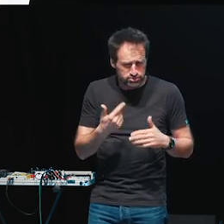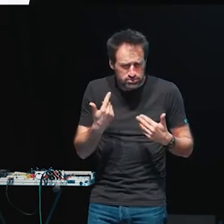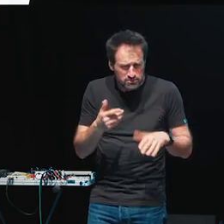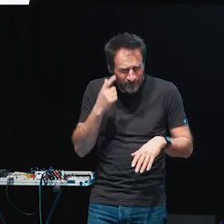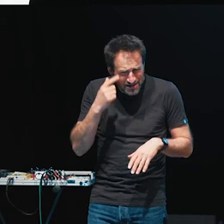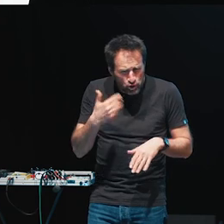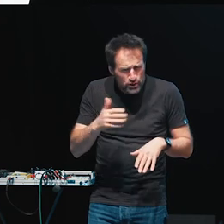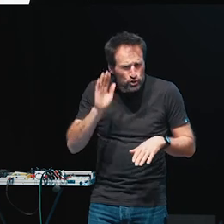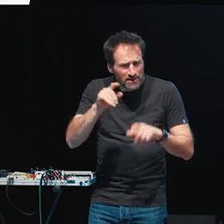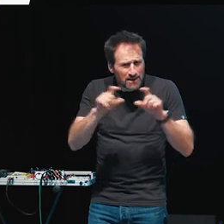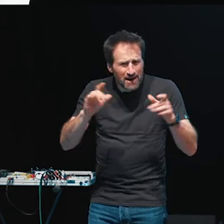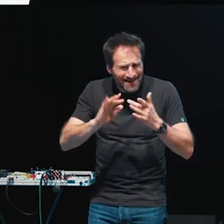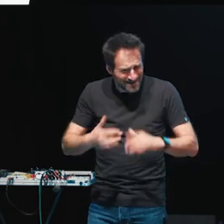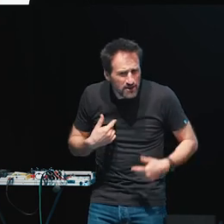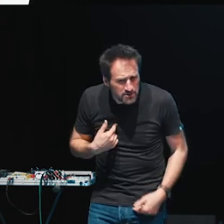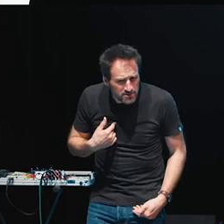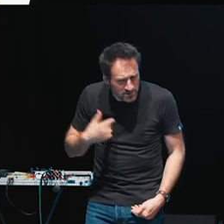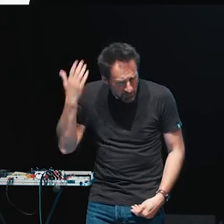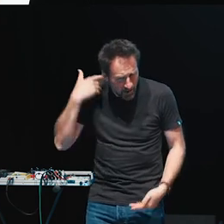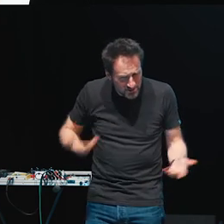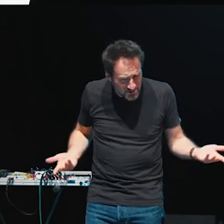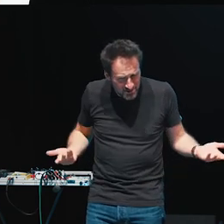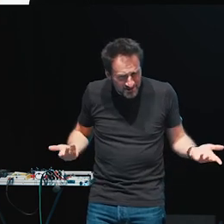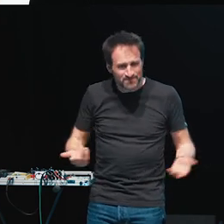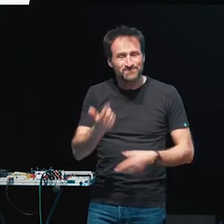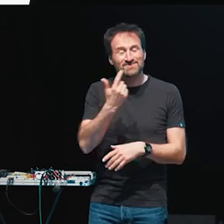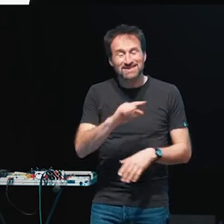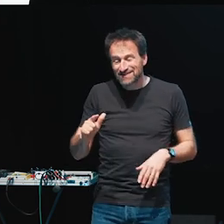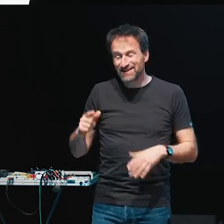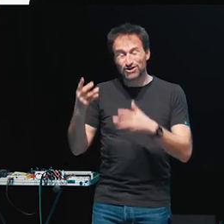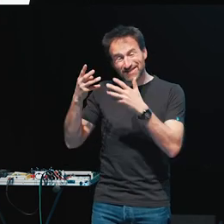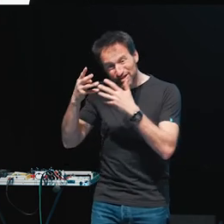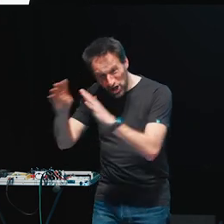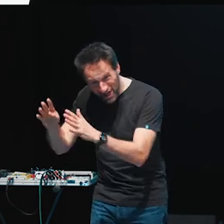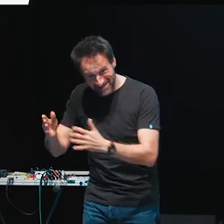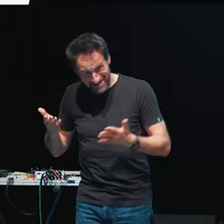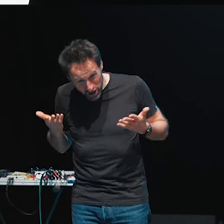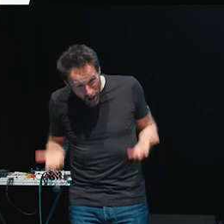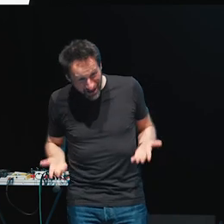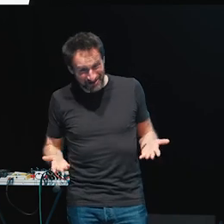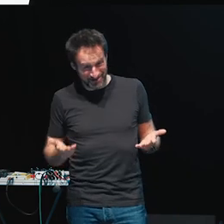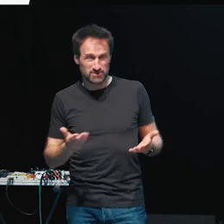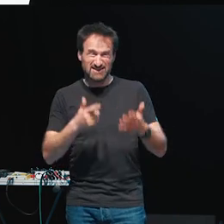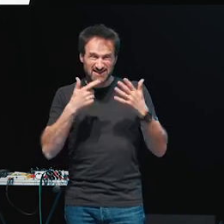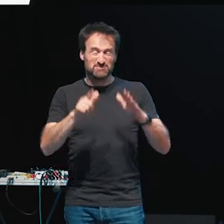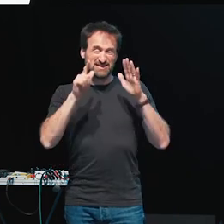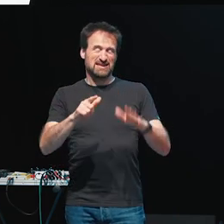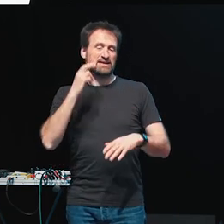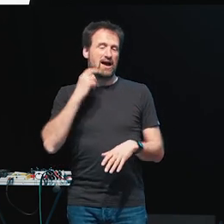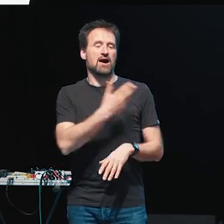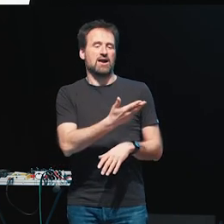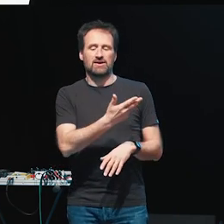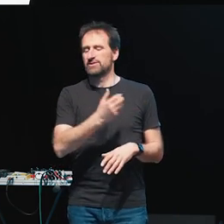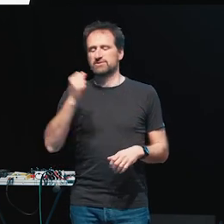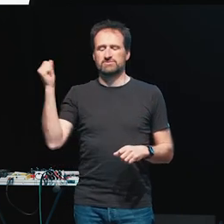2002. And to 2019, if you think about it, it's 17 years old. We now have a